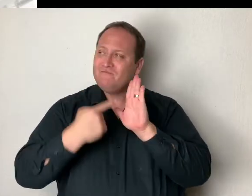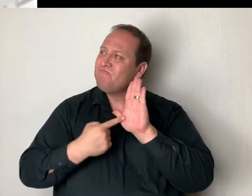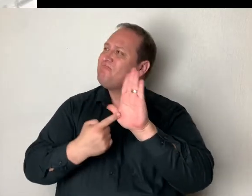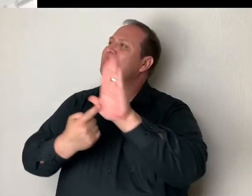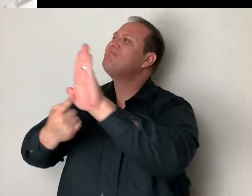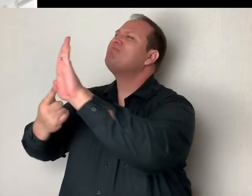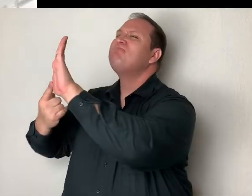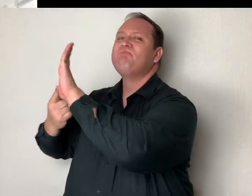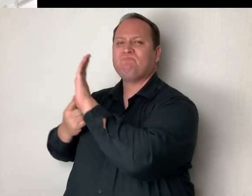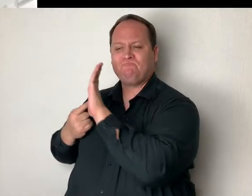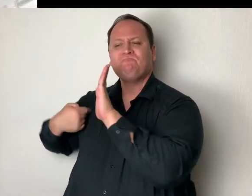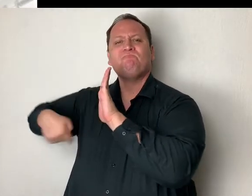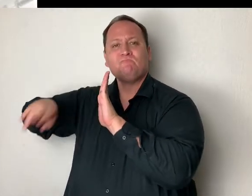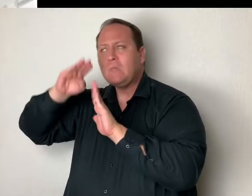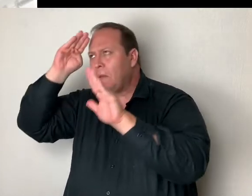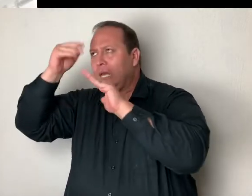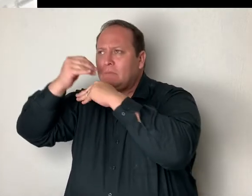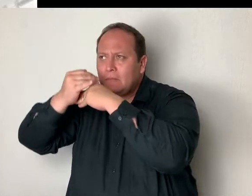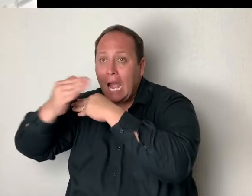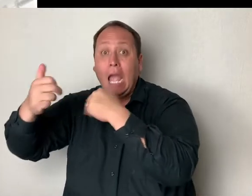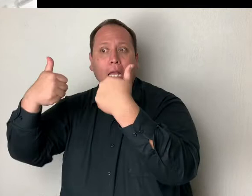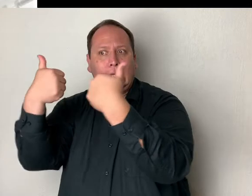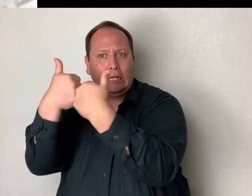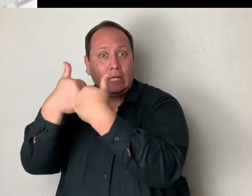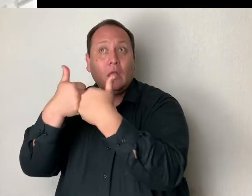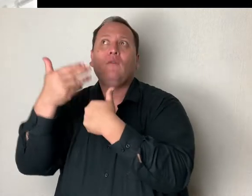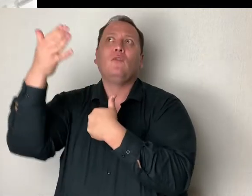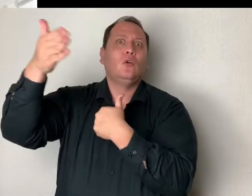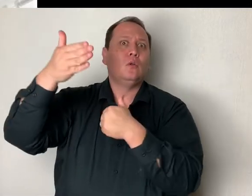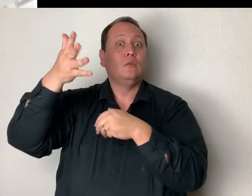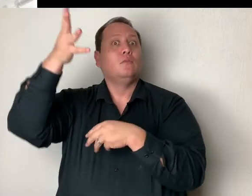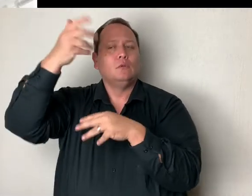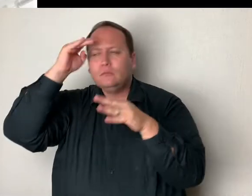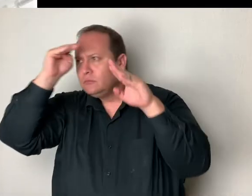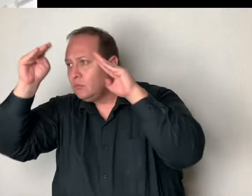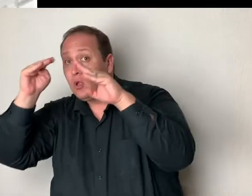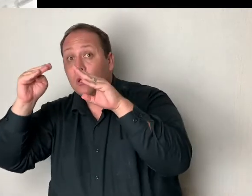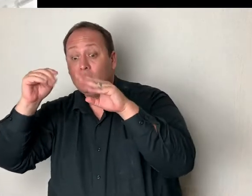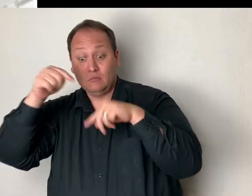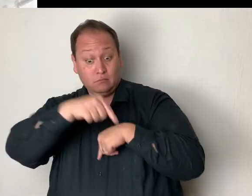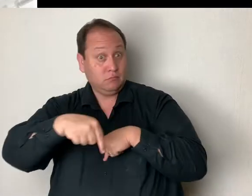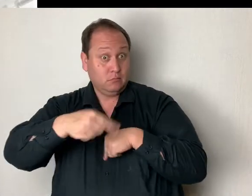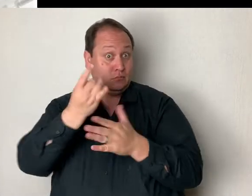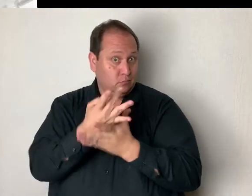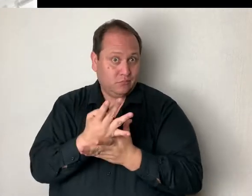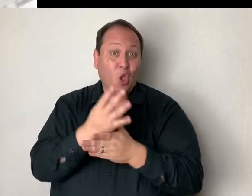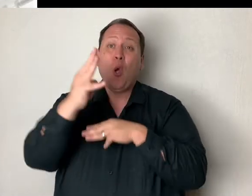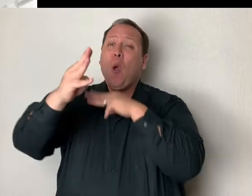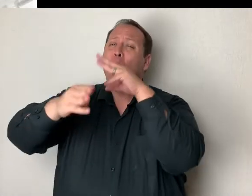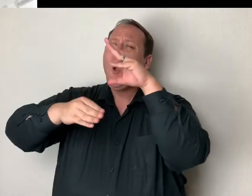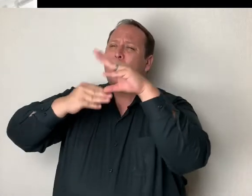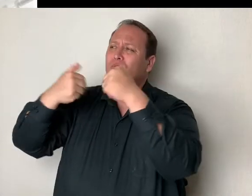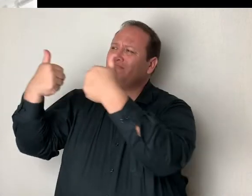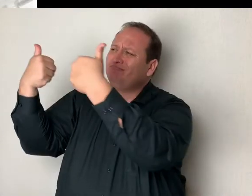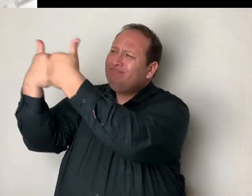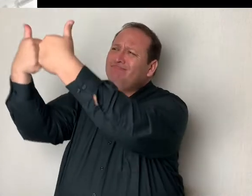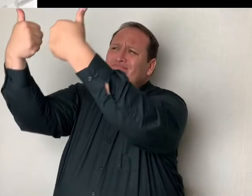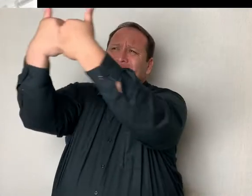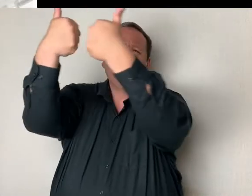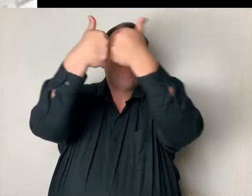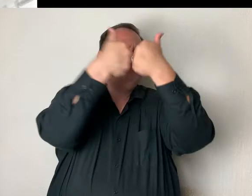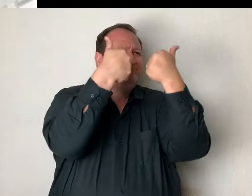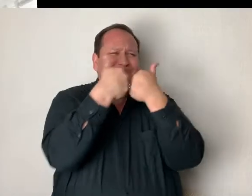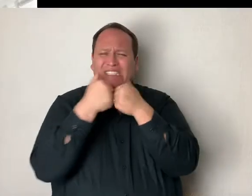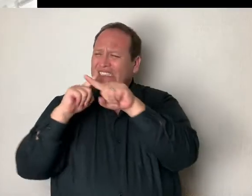thinking about our borders in the future. All over the world, there's clashes at borders. It's becoming more and more